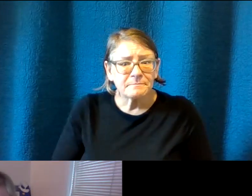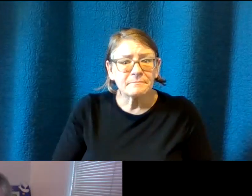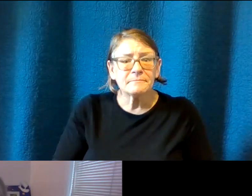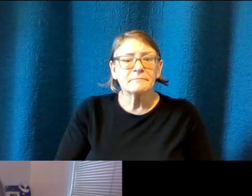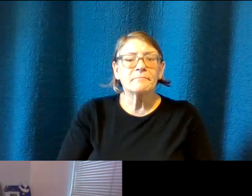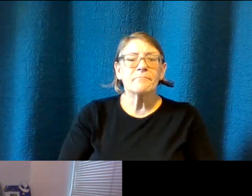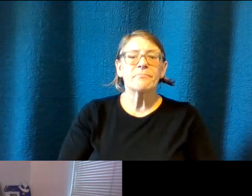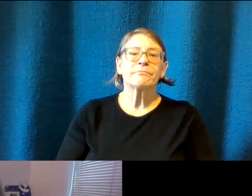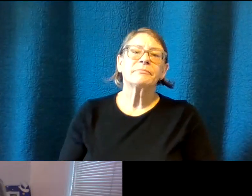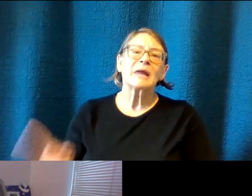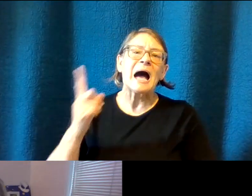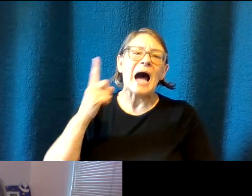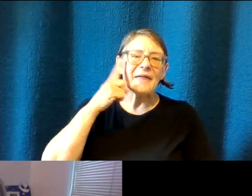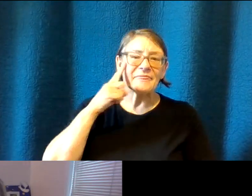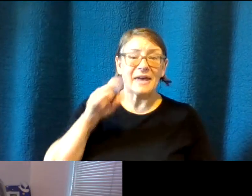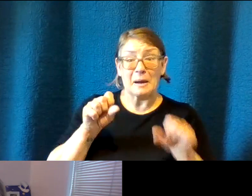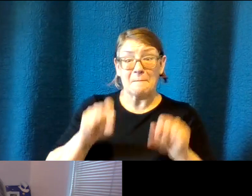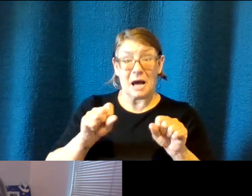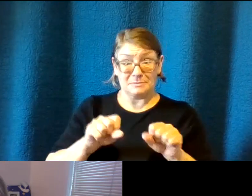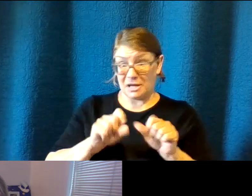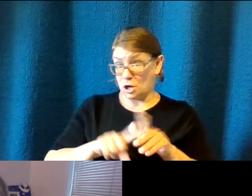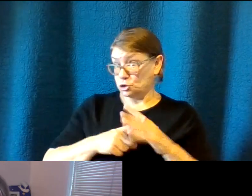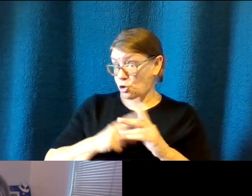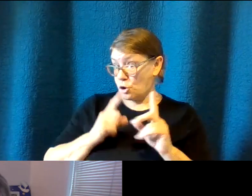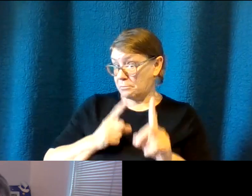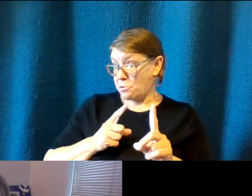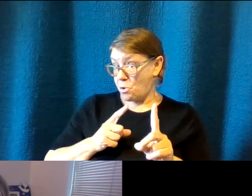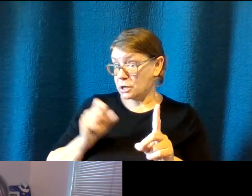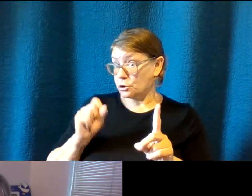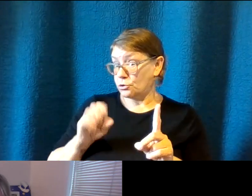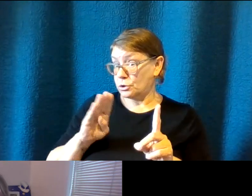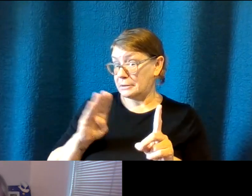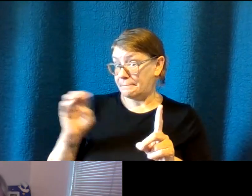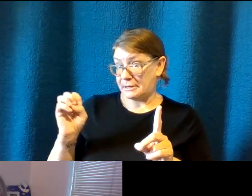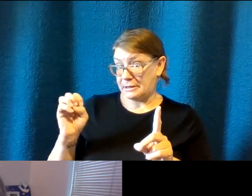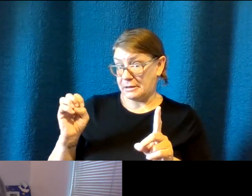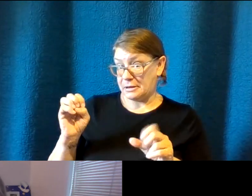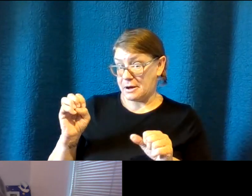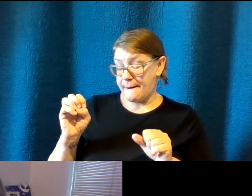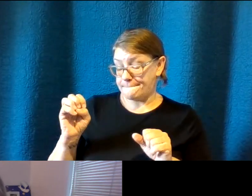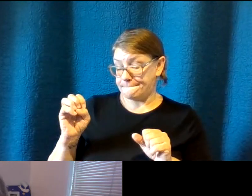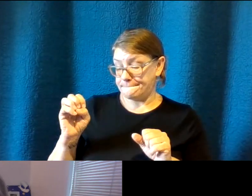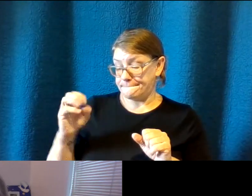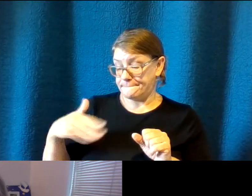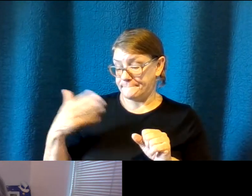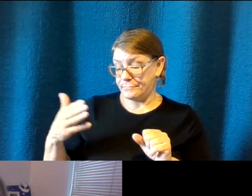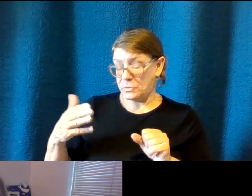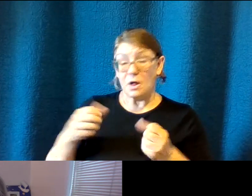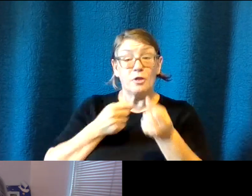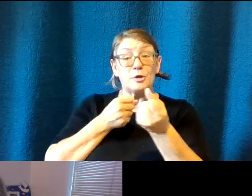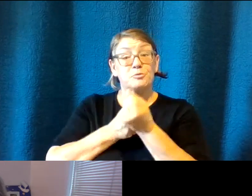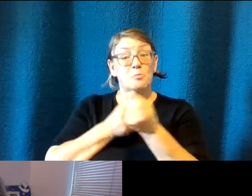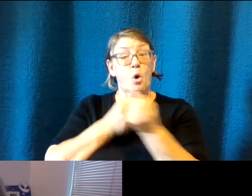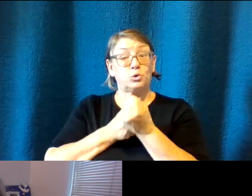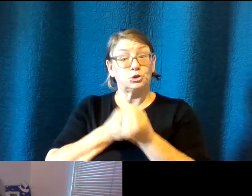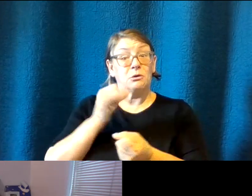I think that possibly a starting point could be the promotion of job